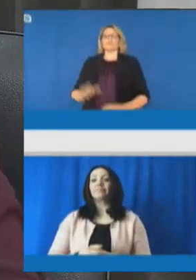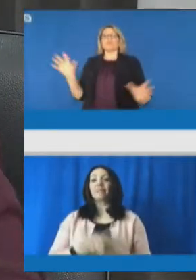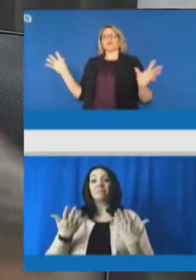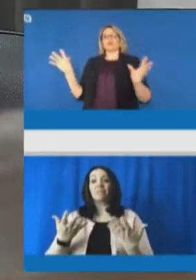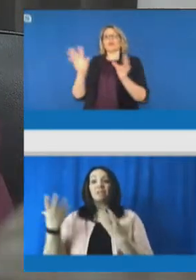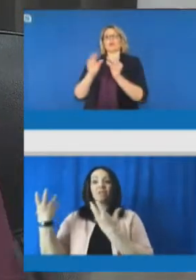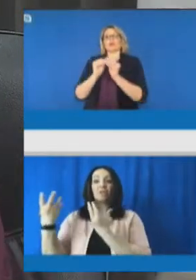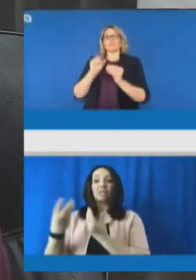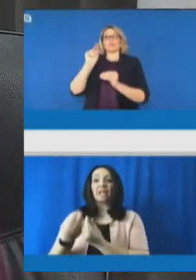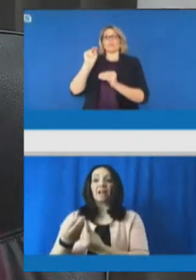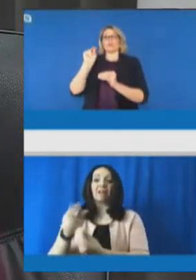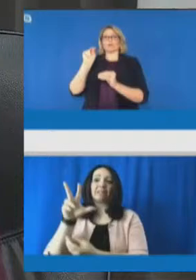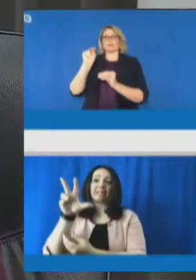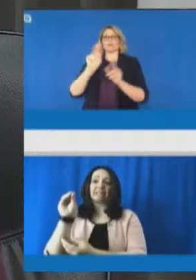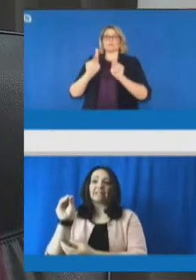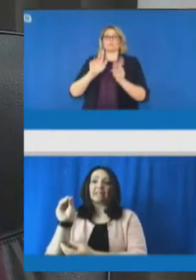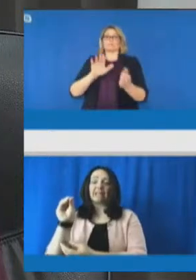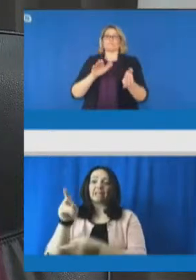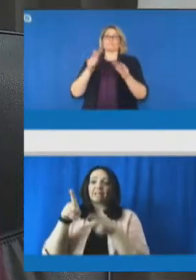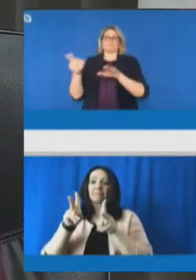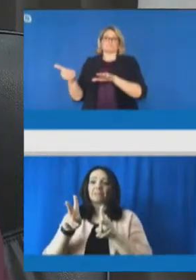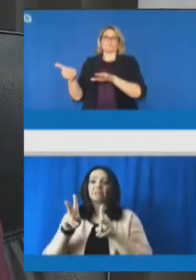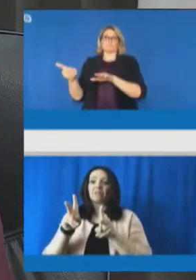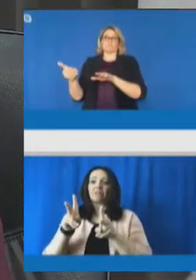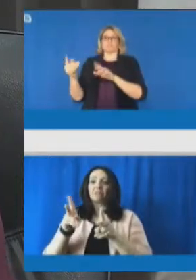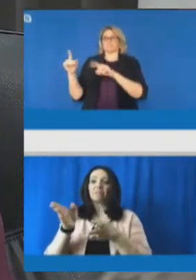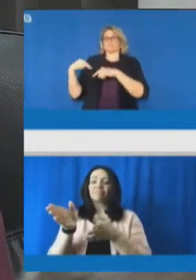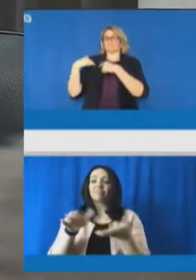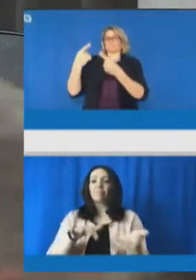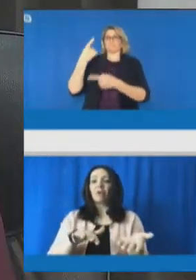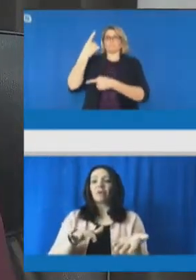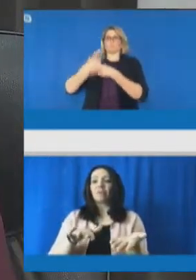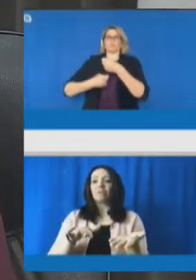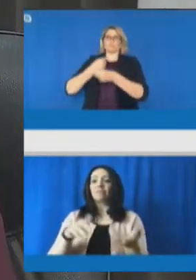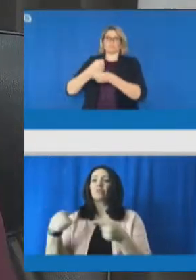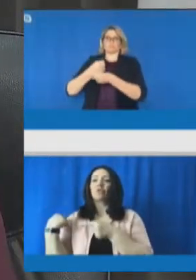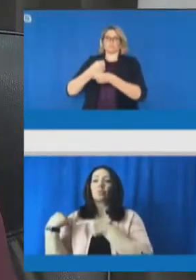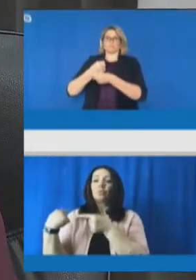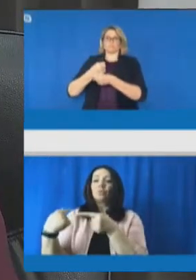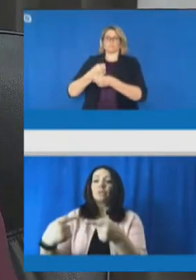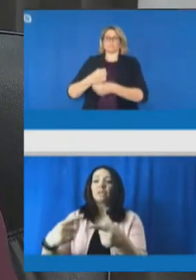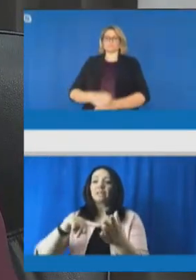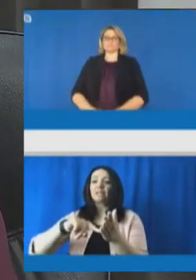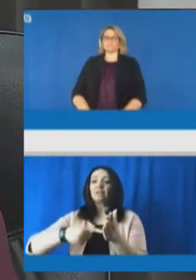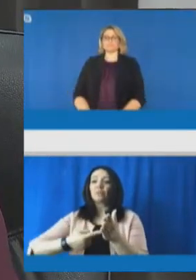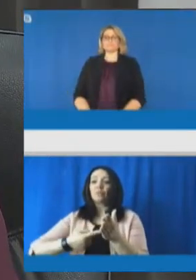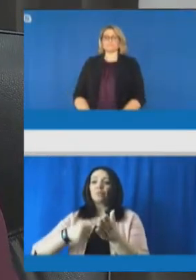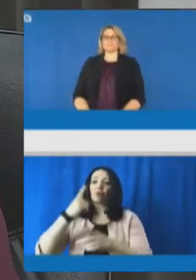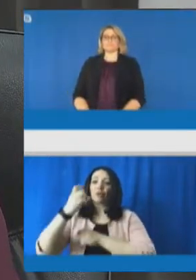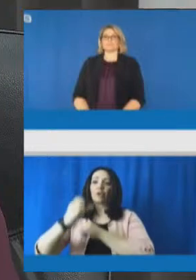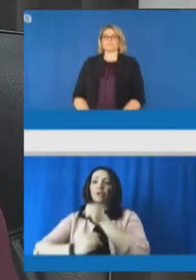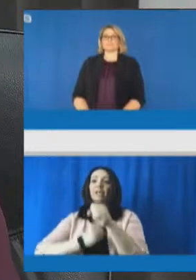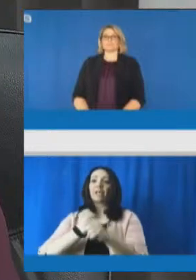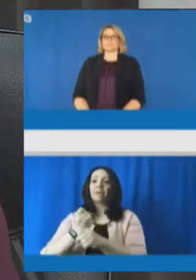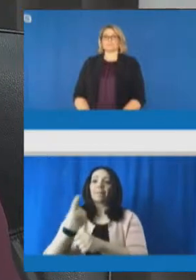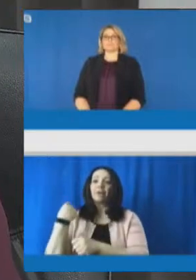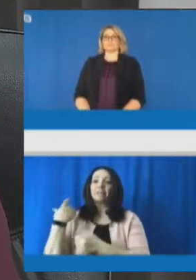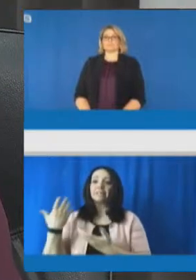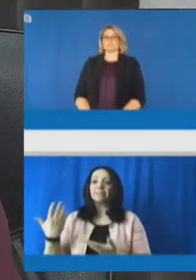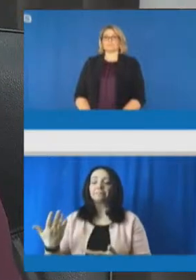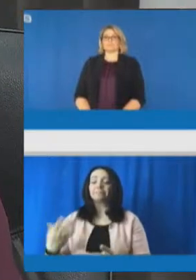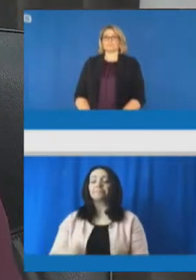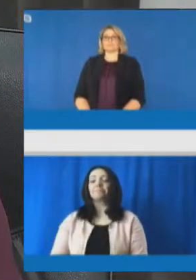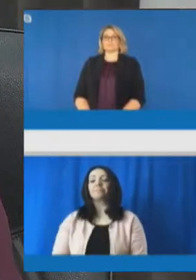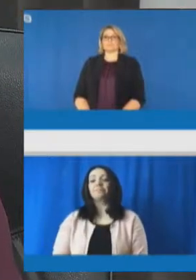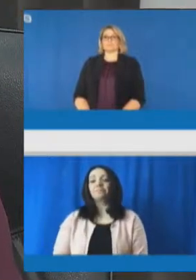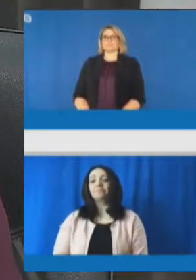Before I begin my remarks today, I have the sad duty to report that another New Brunswicker has died as a result of COVID-19. An